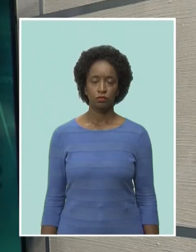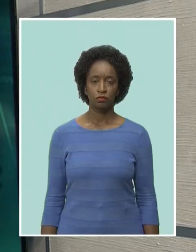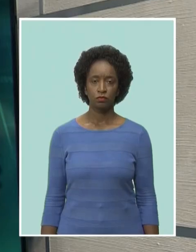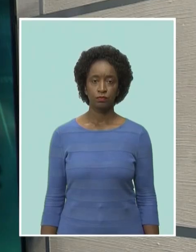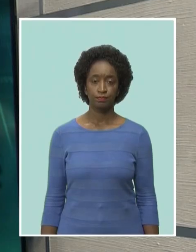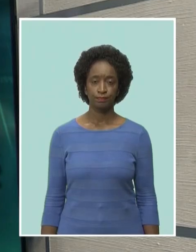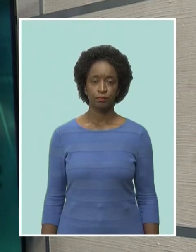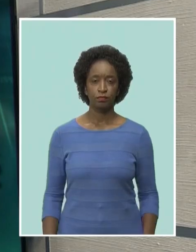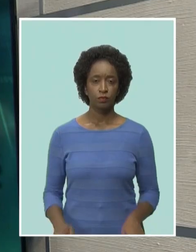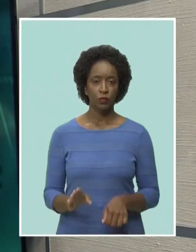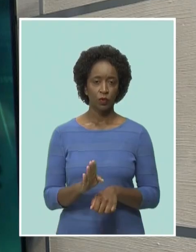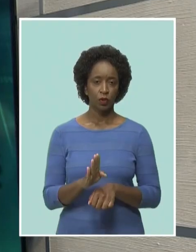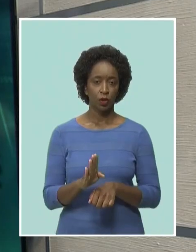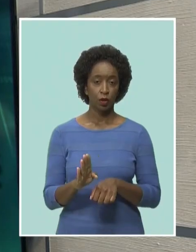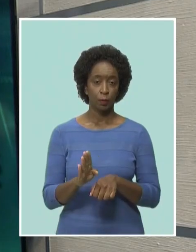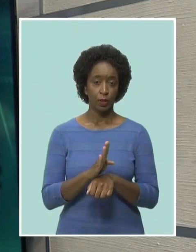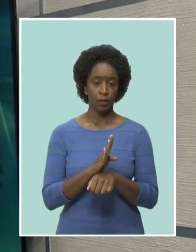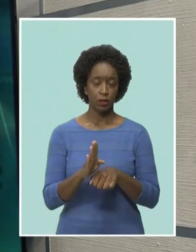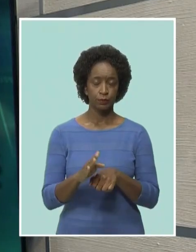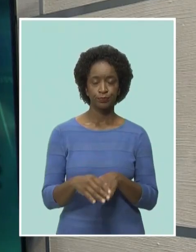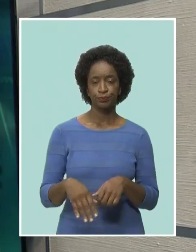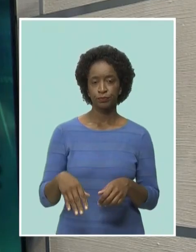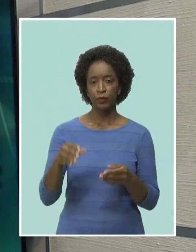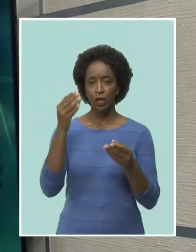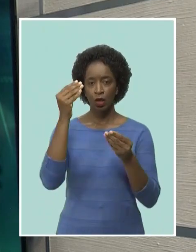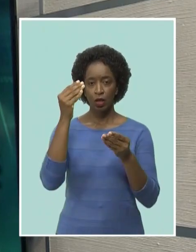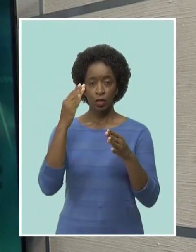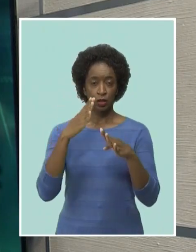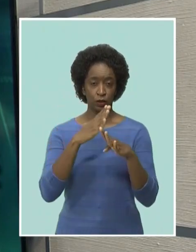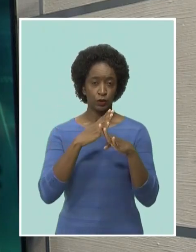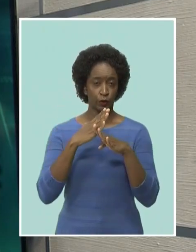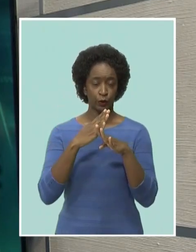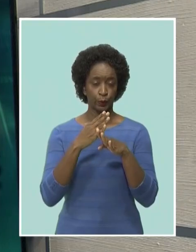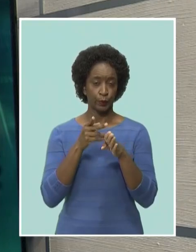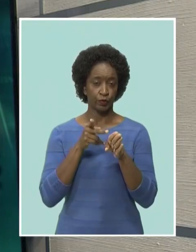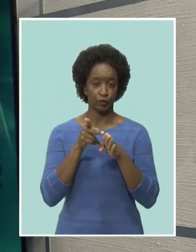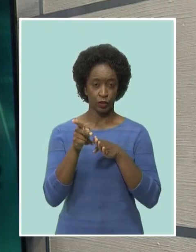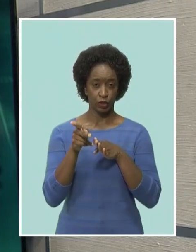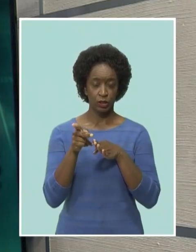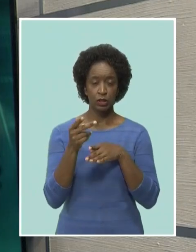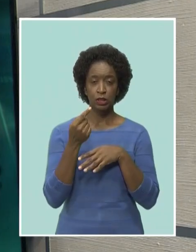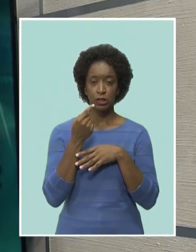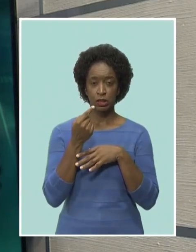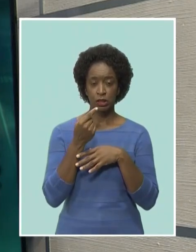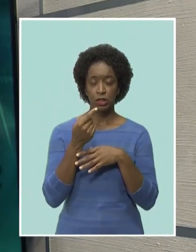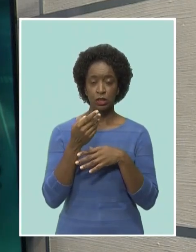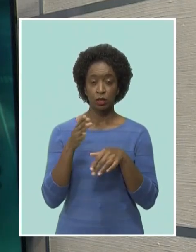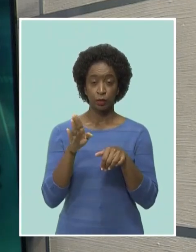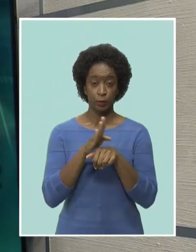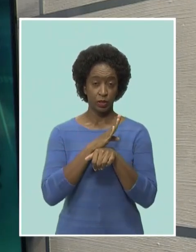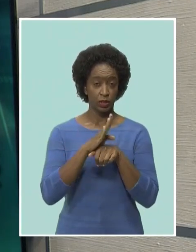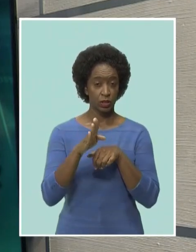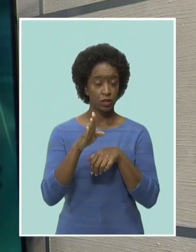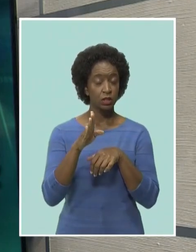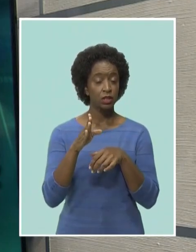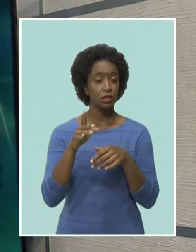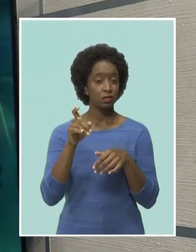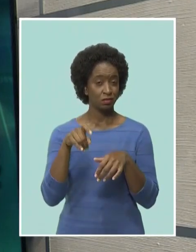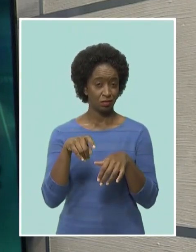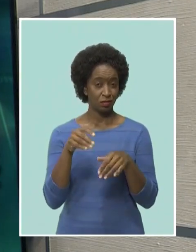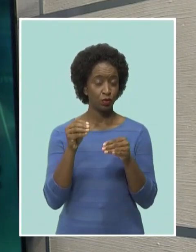In business tonight, a data protection expert is contending private and public entities in Barbados need to spend more money on